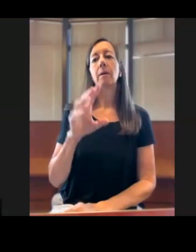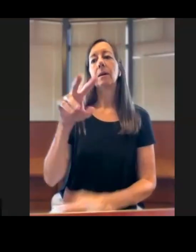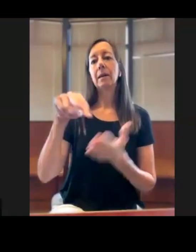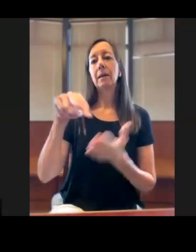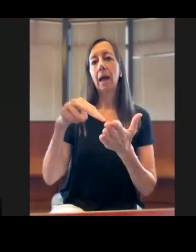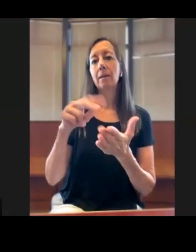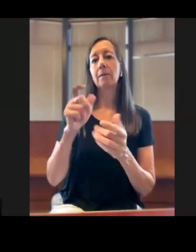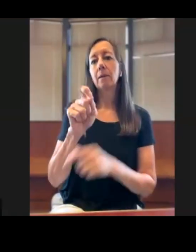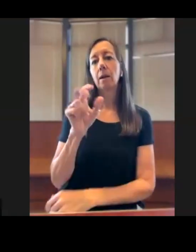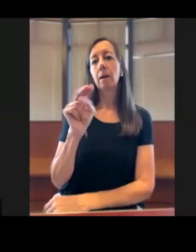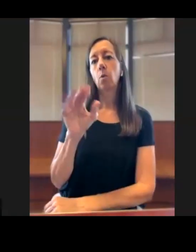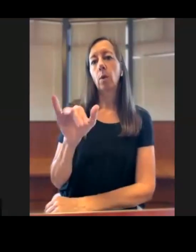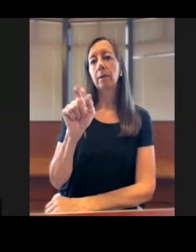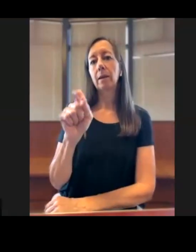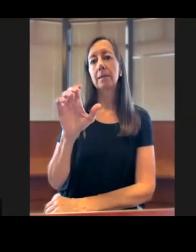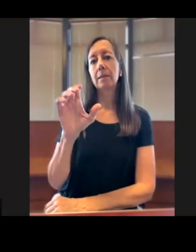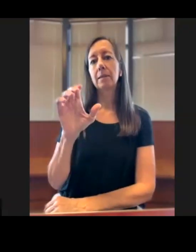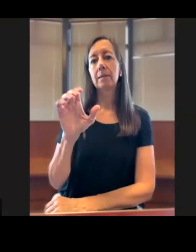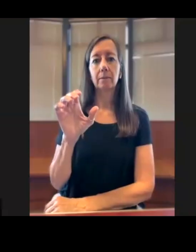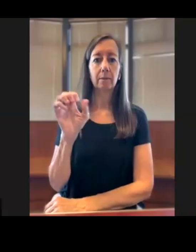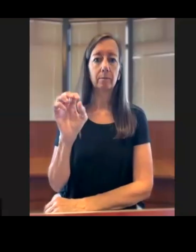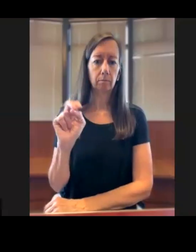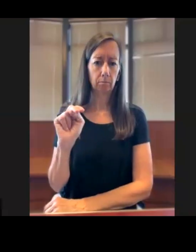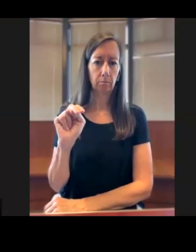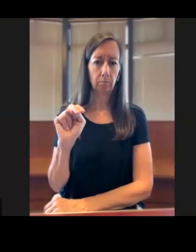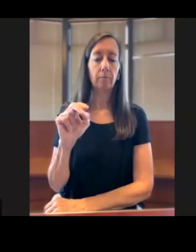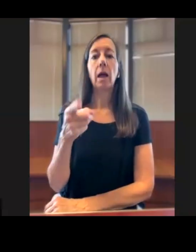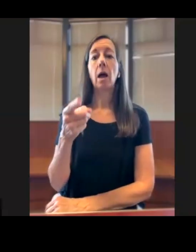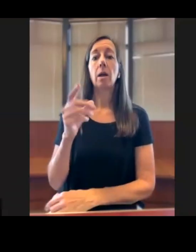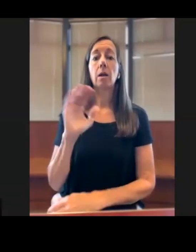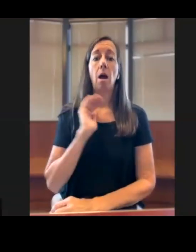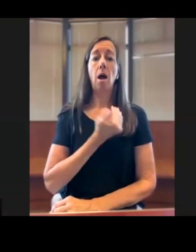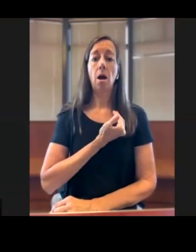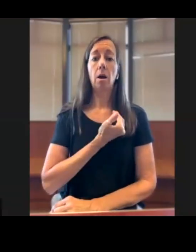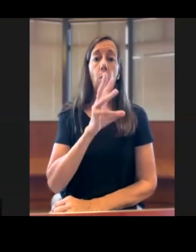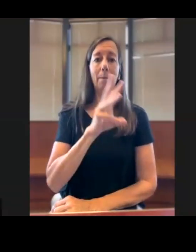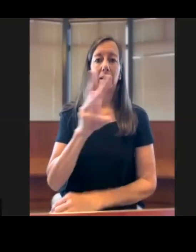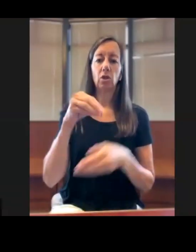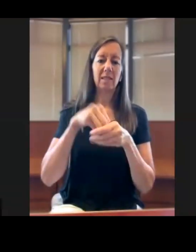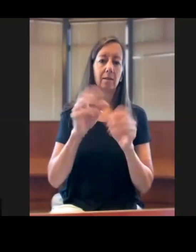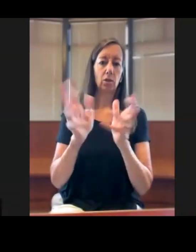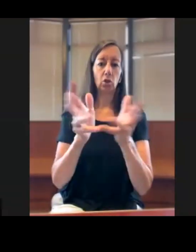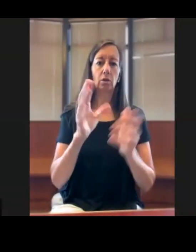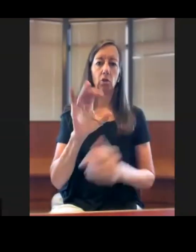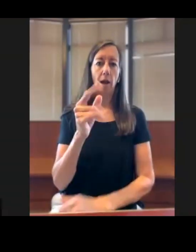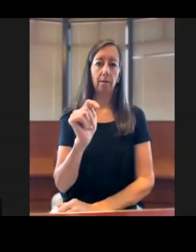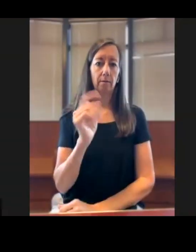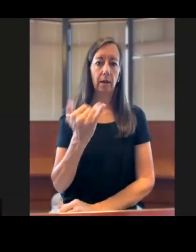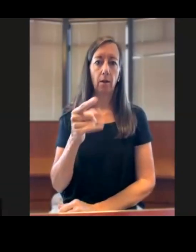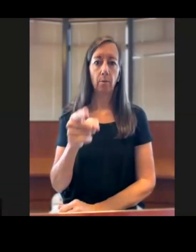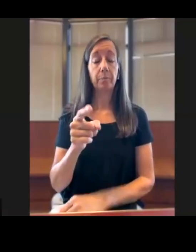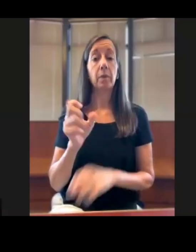Dance.NYC. Our landing page is currently in the chat. And as a reminder, you can schedule